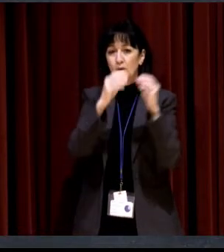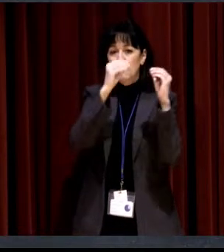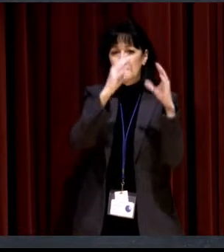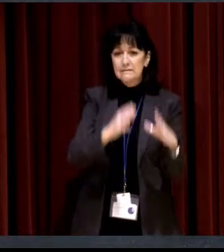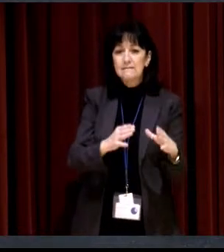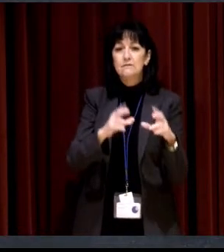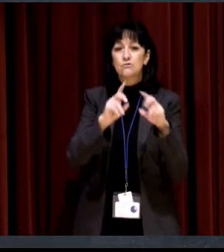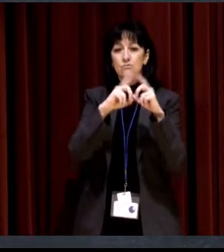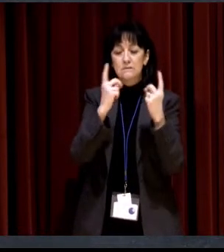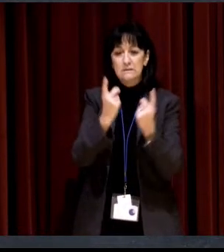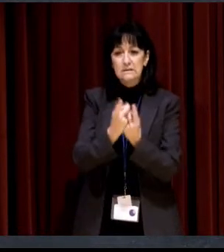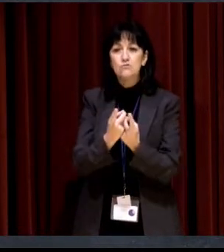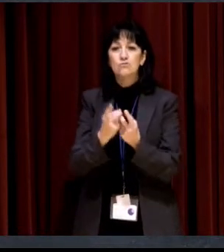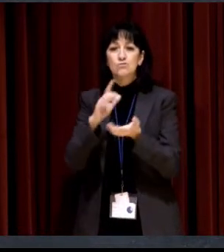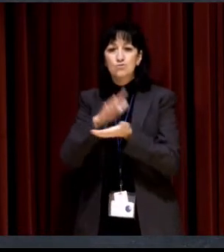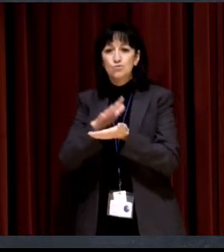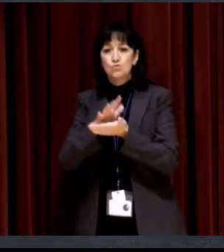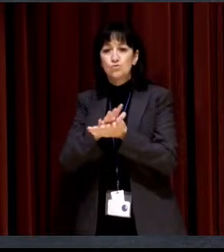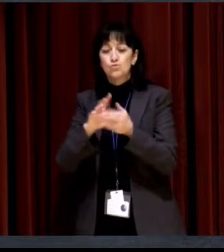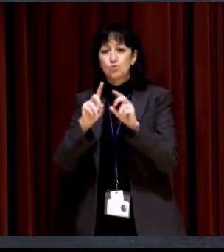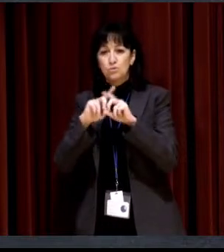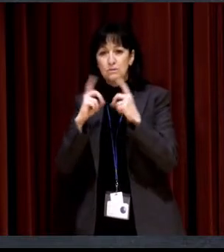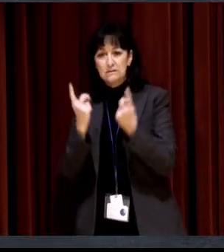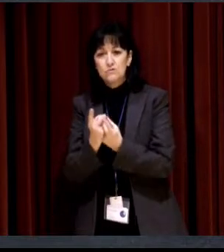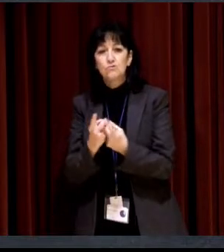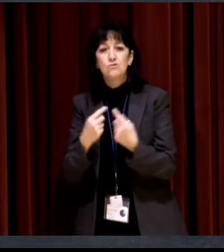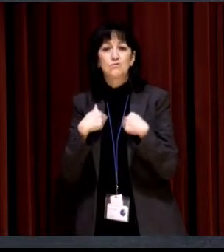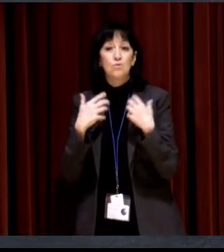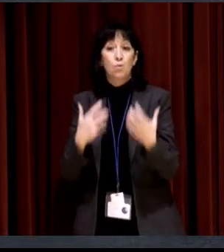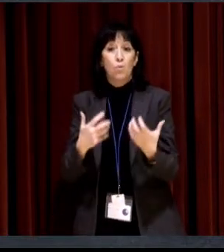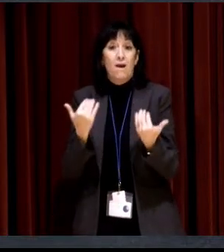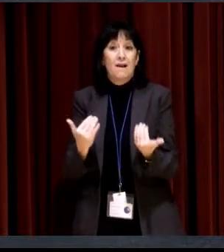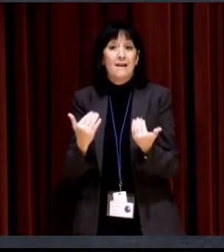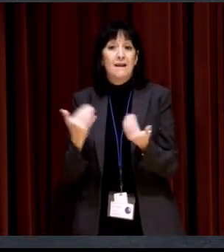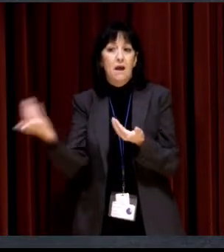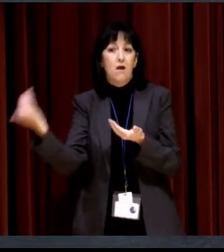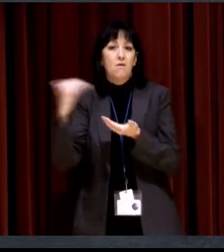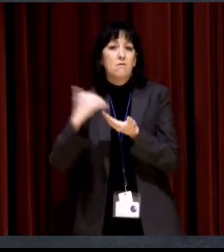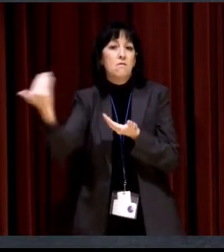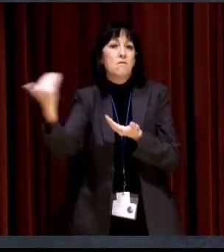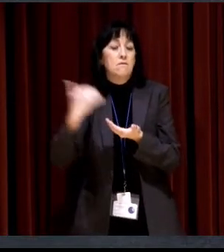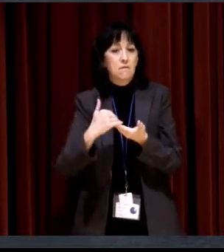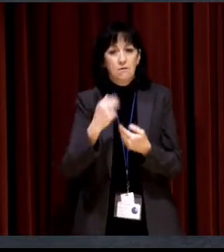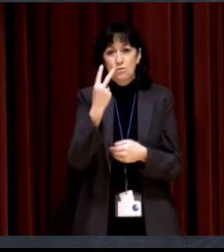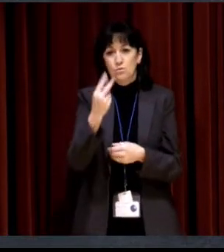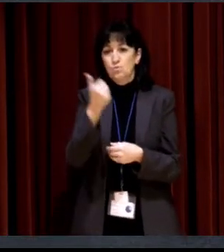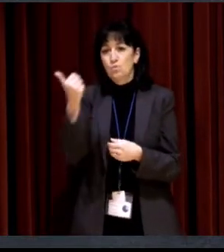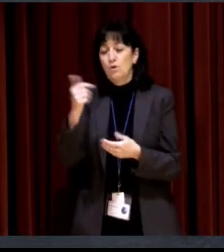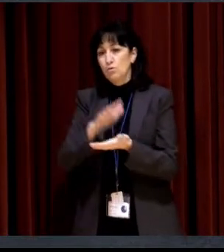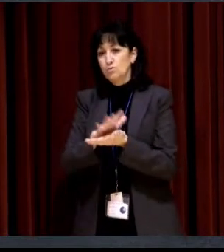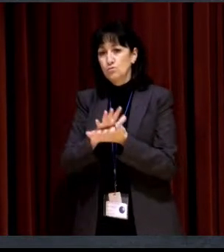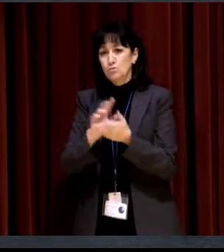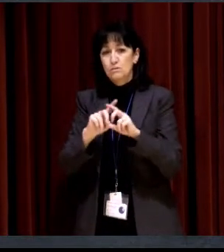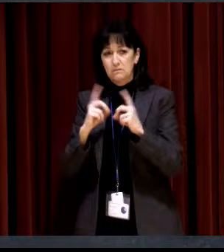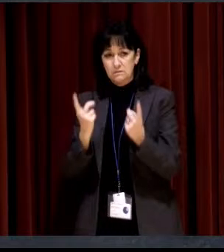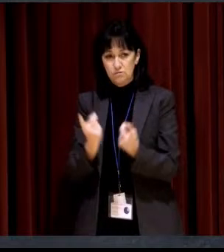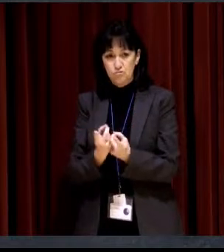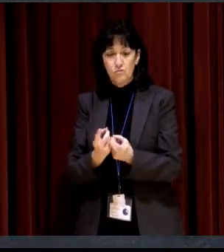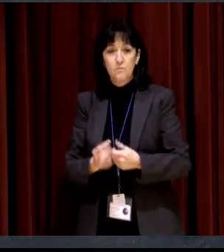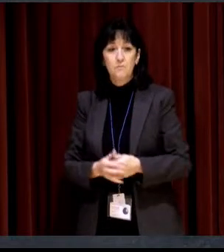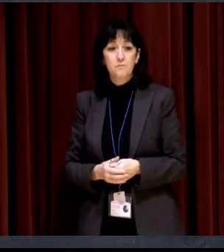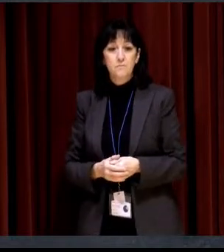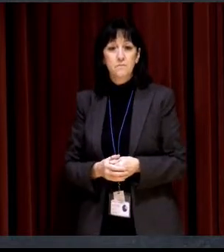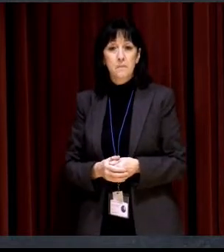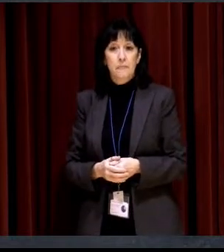district, something that we want to extend to the 2 other districts in the city. We have met now with each of the